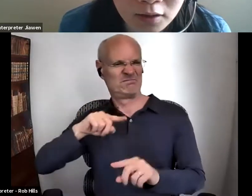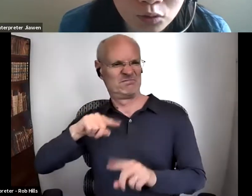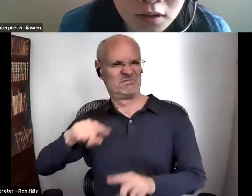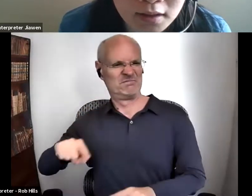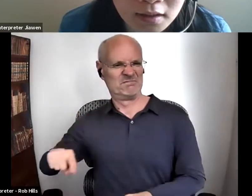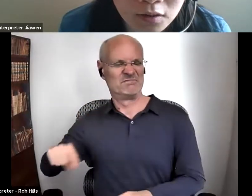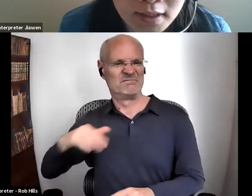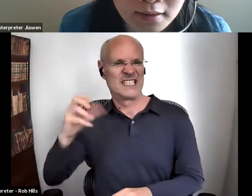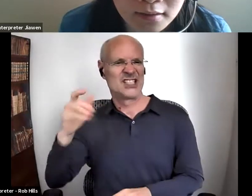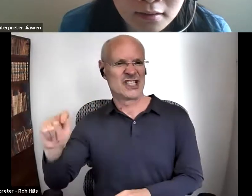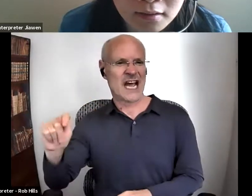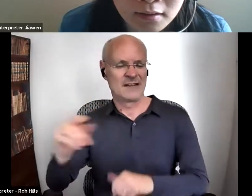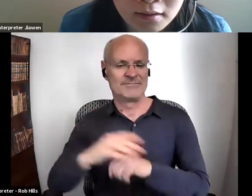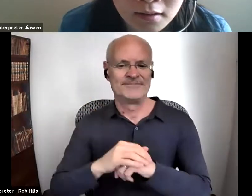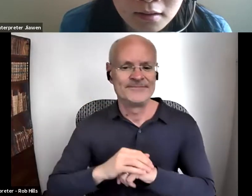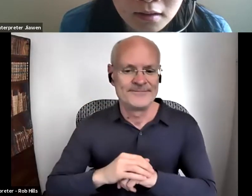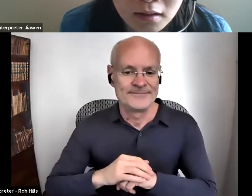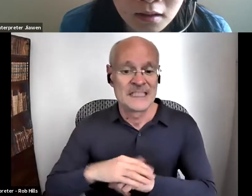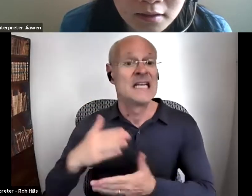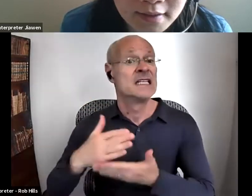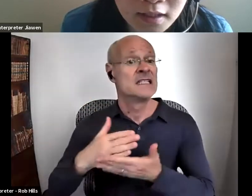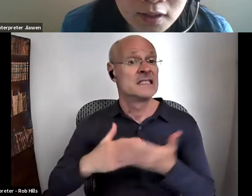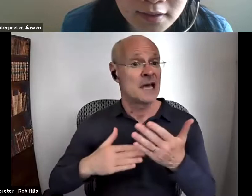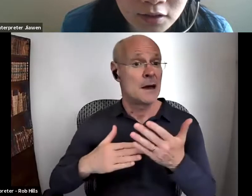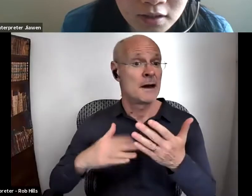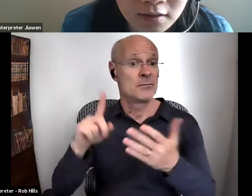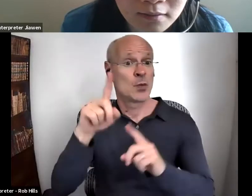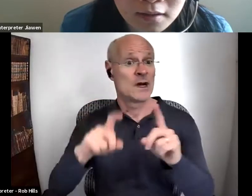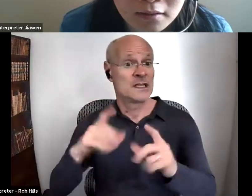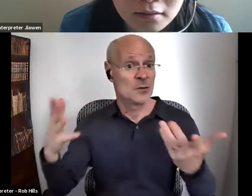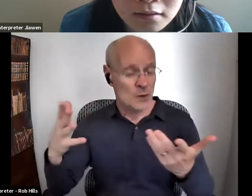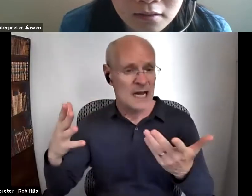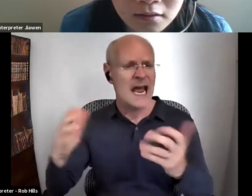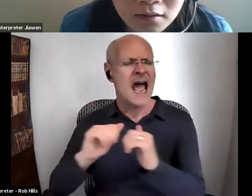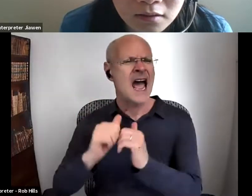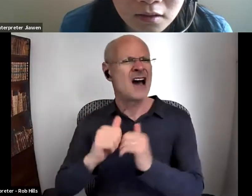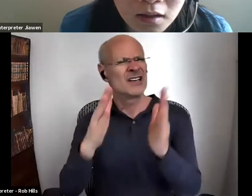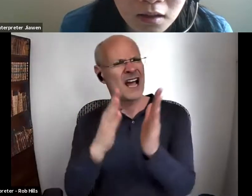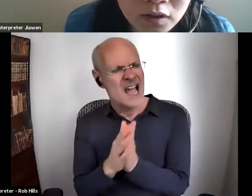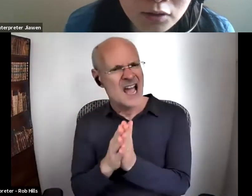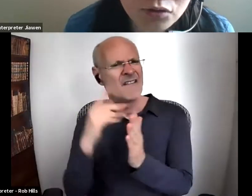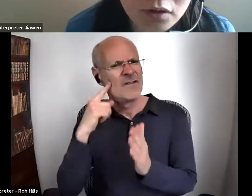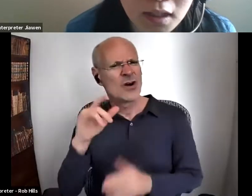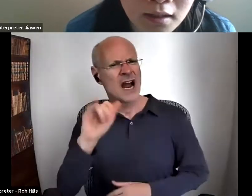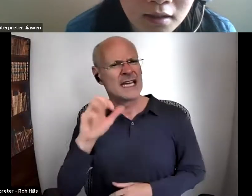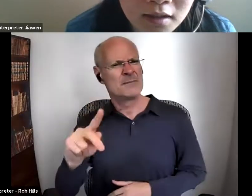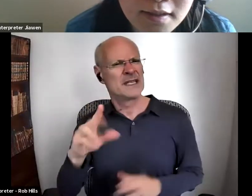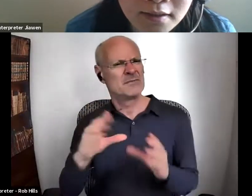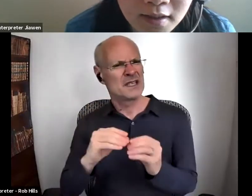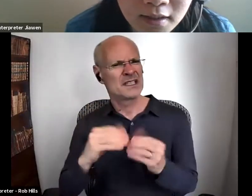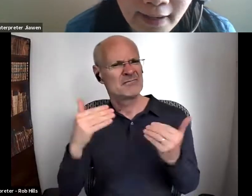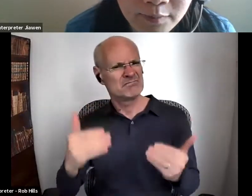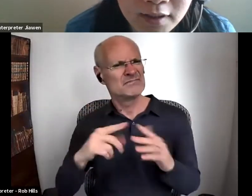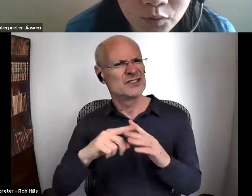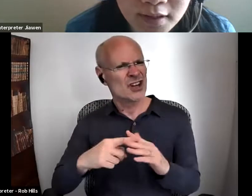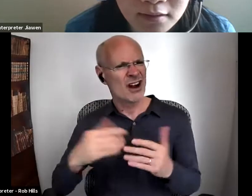now. Some of the questions have been around how to request an IEP meeting. A few people